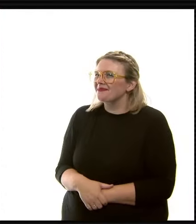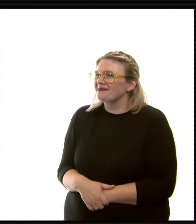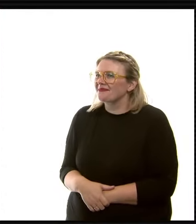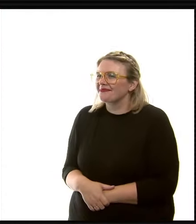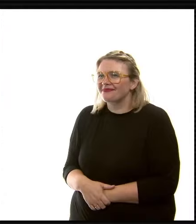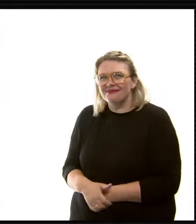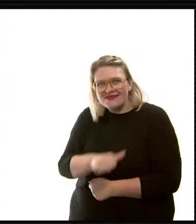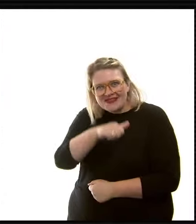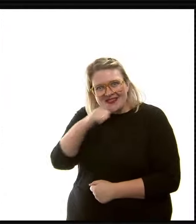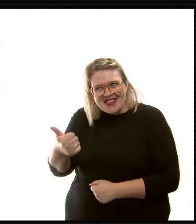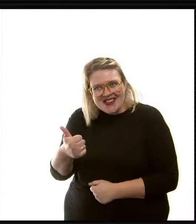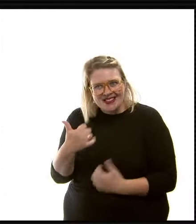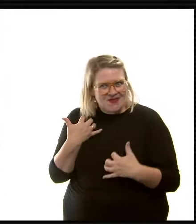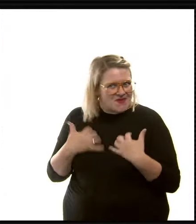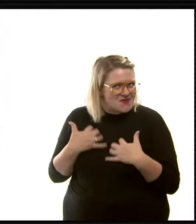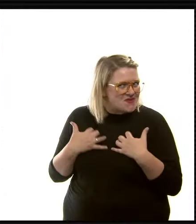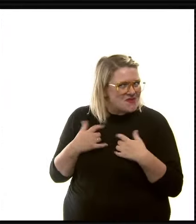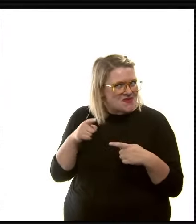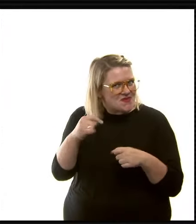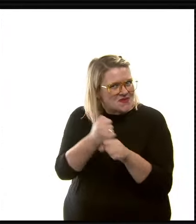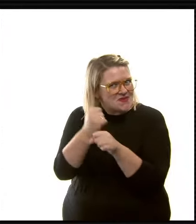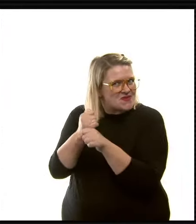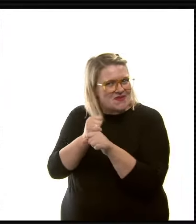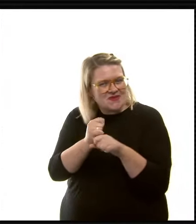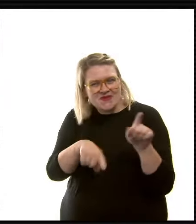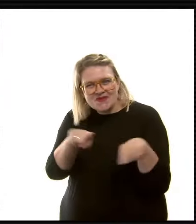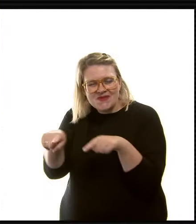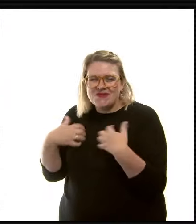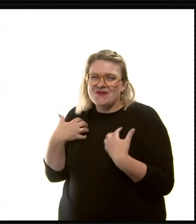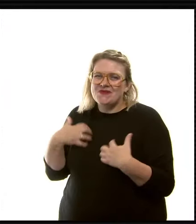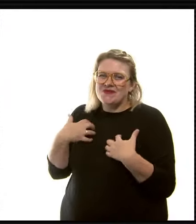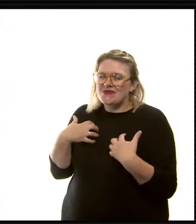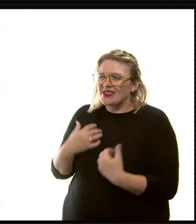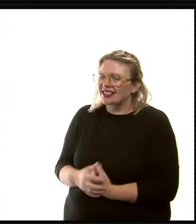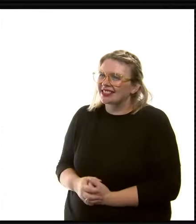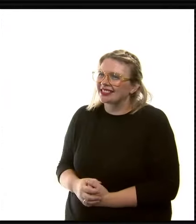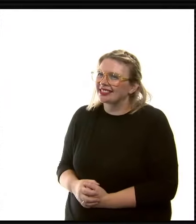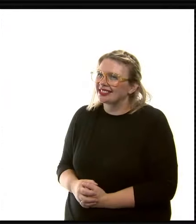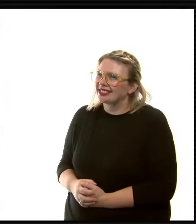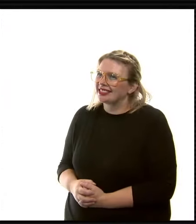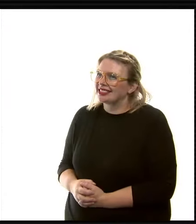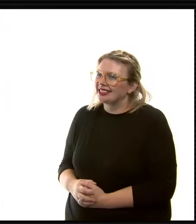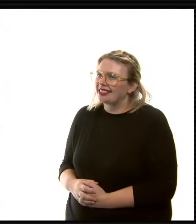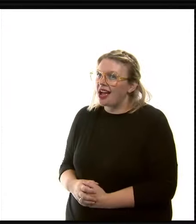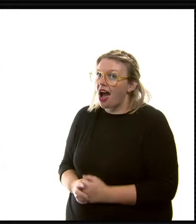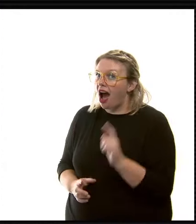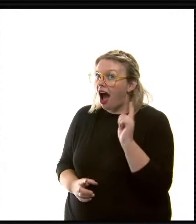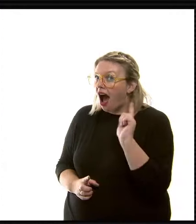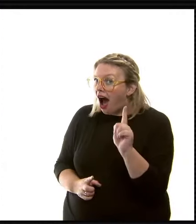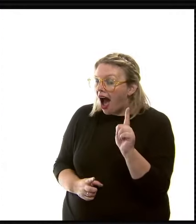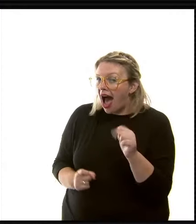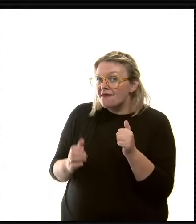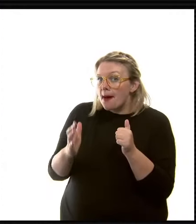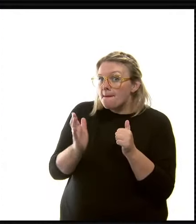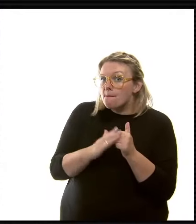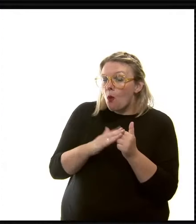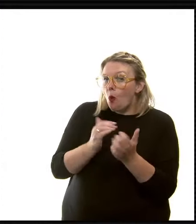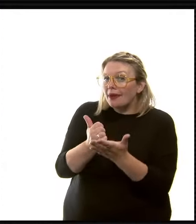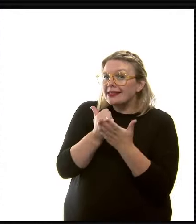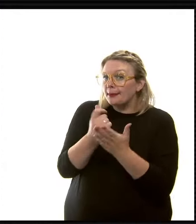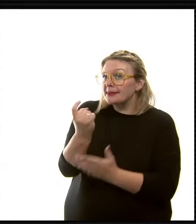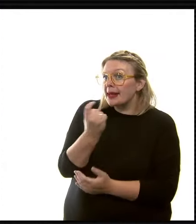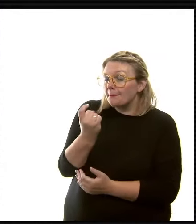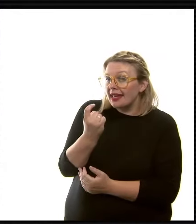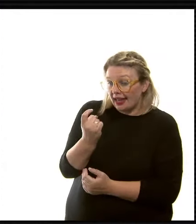Nice. Great. There's some really excellent building tips in there. I can't wait to try those out. Oh, well, I think there's a few more on their way. So please welcome the